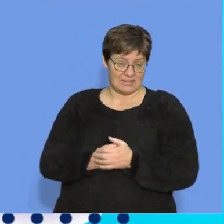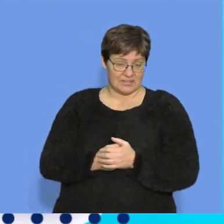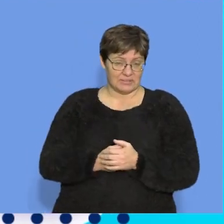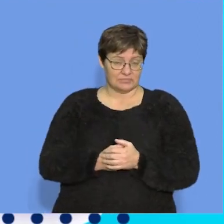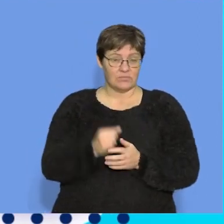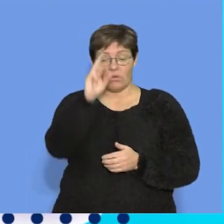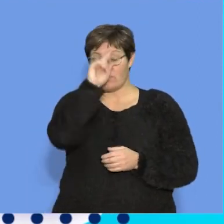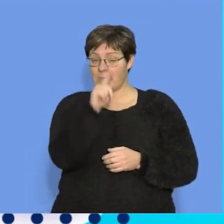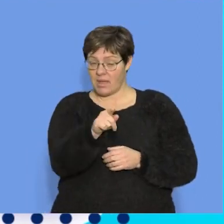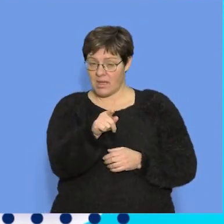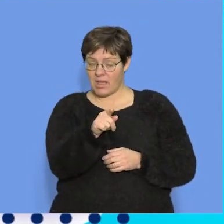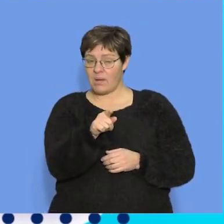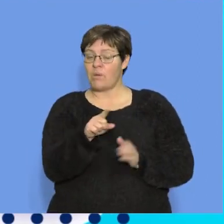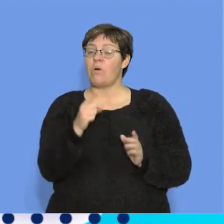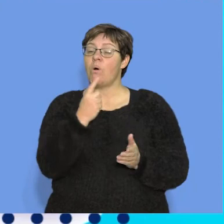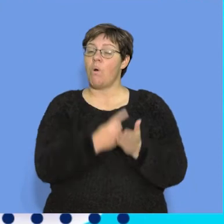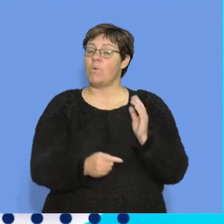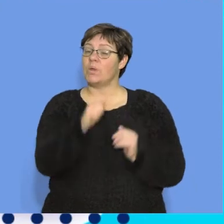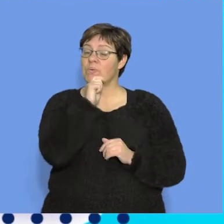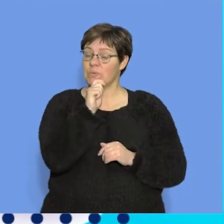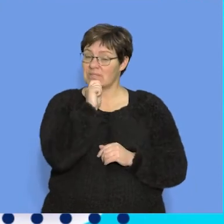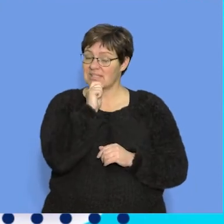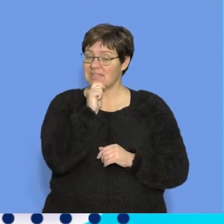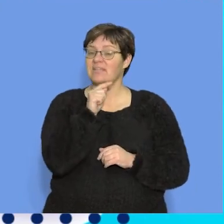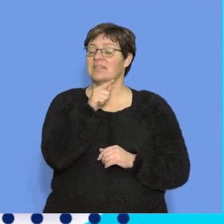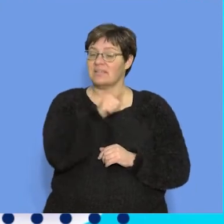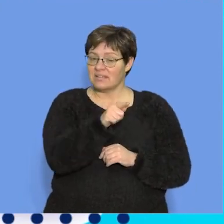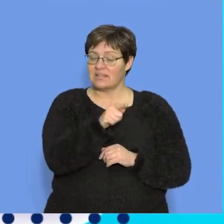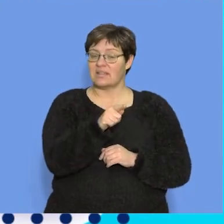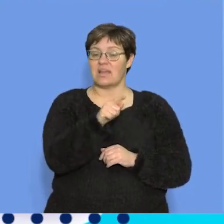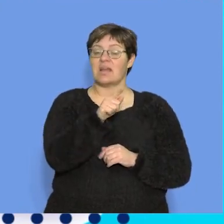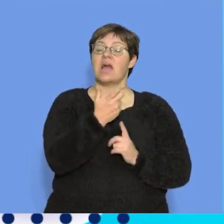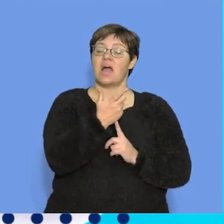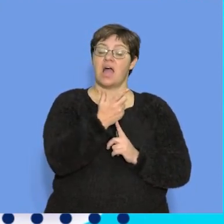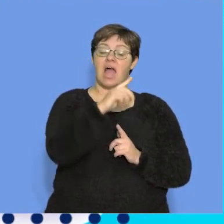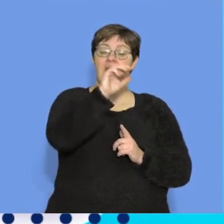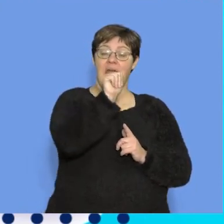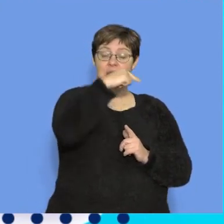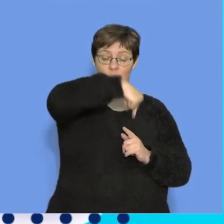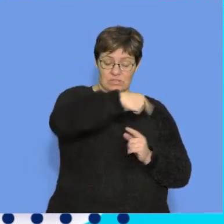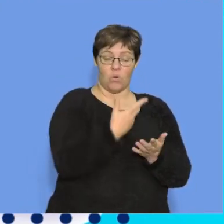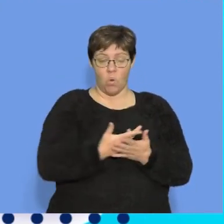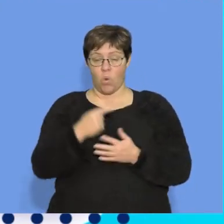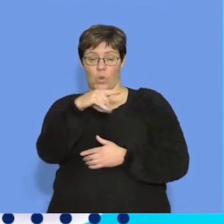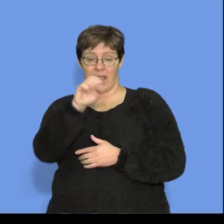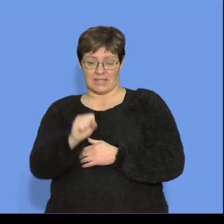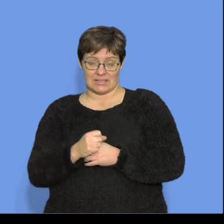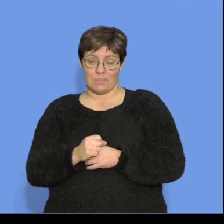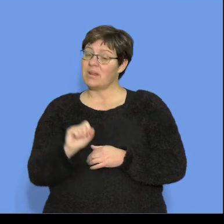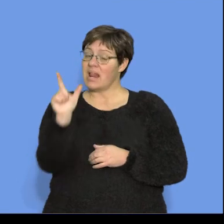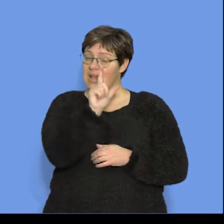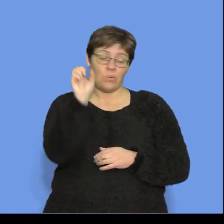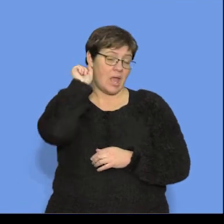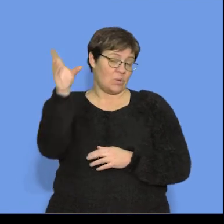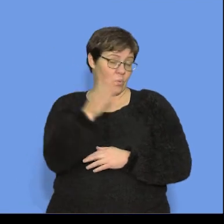But remember, we must only use those things that are in aqueous or gases. So that means that if it's liquid, we can